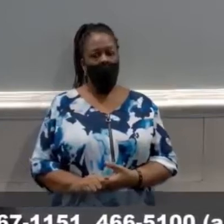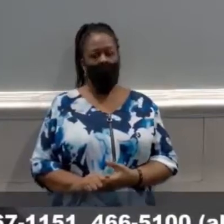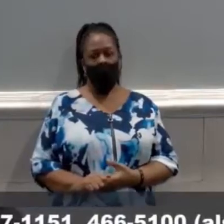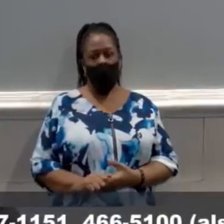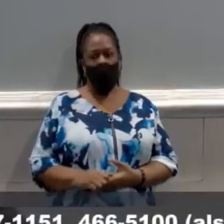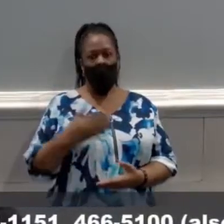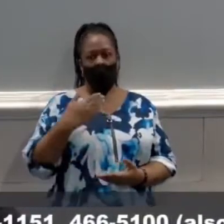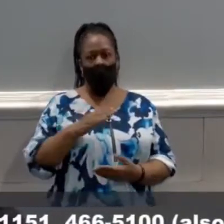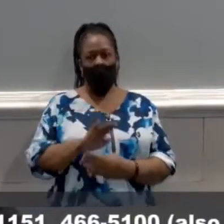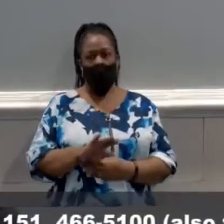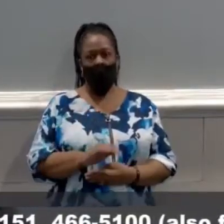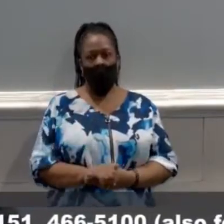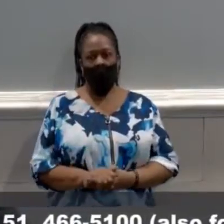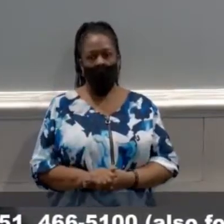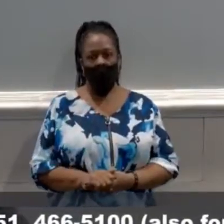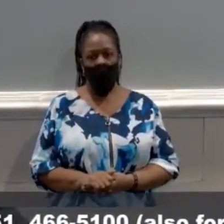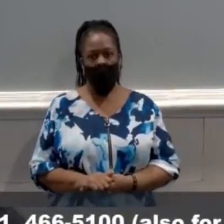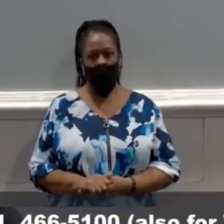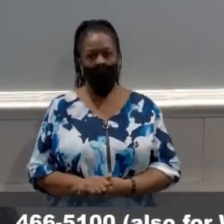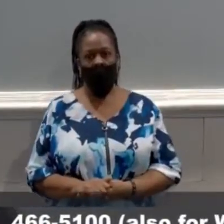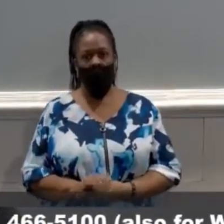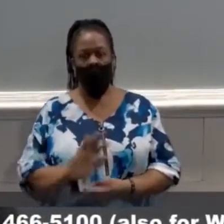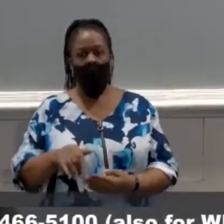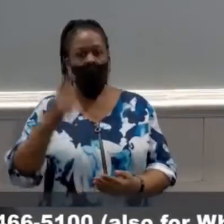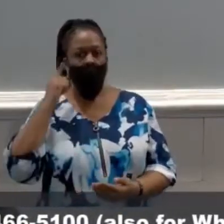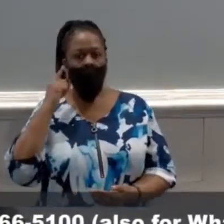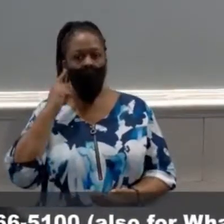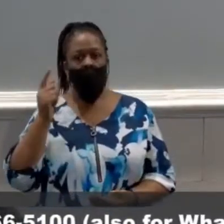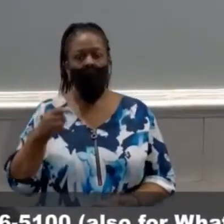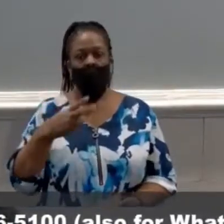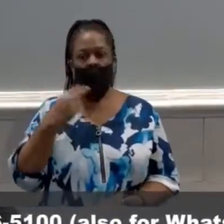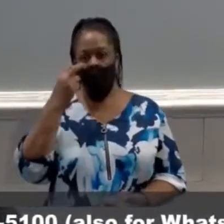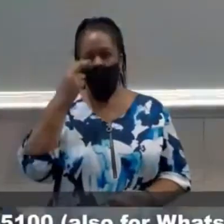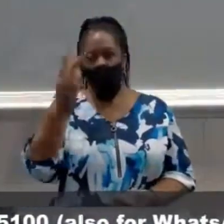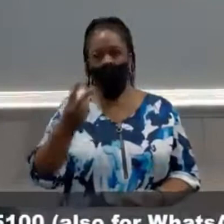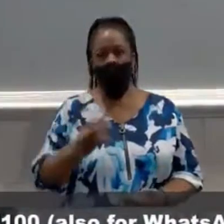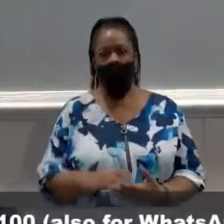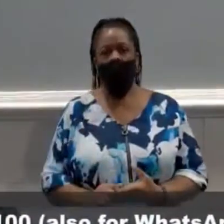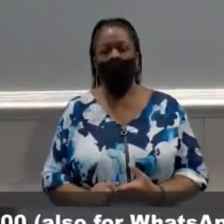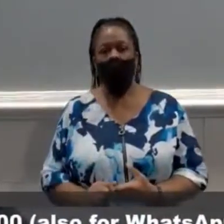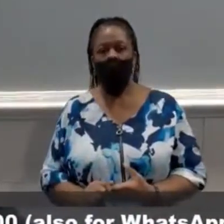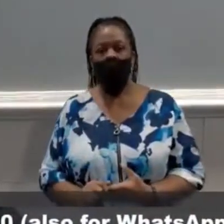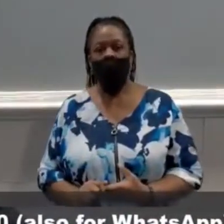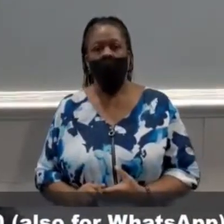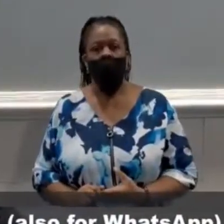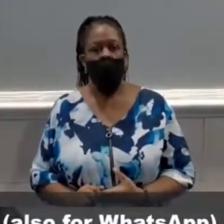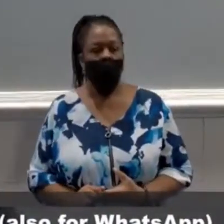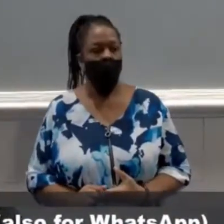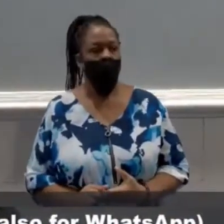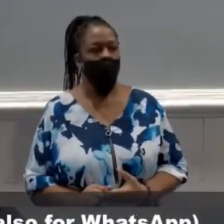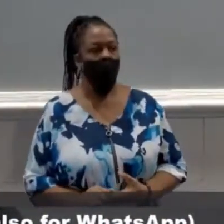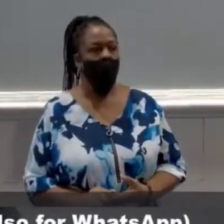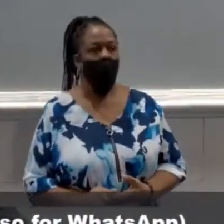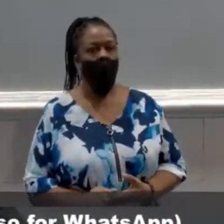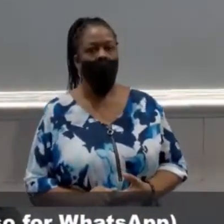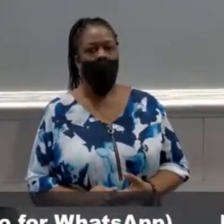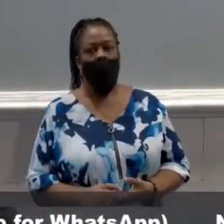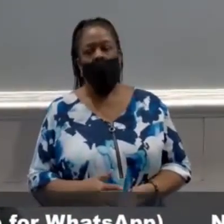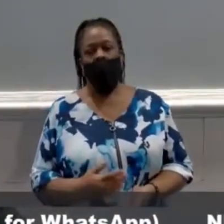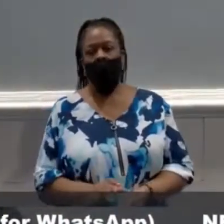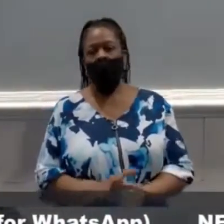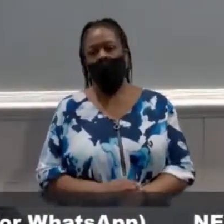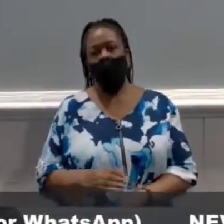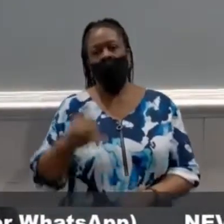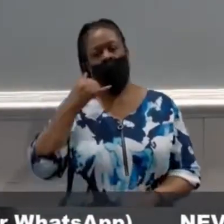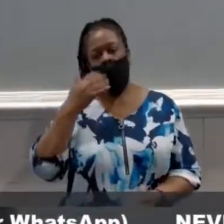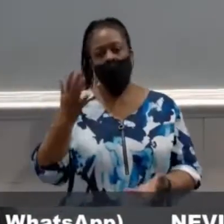Ladies and gentlemen, and persons listening out there in TV land, radio land, and social media, it